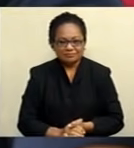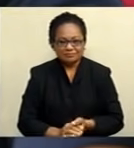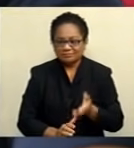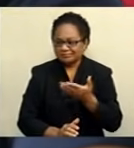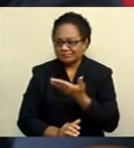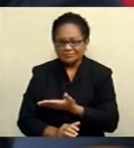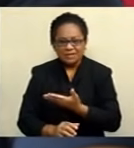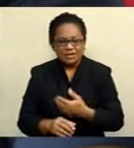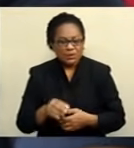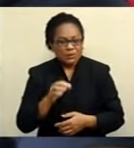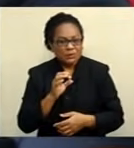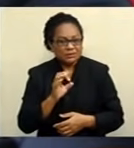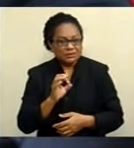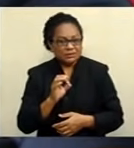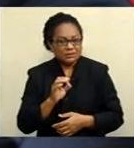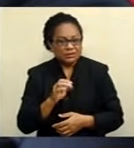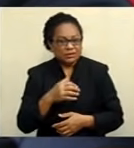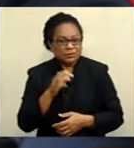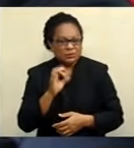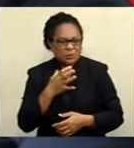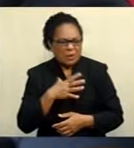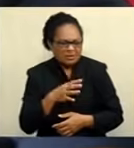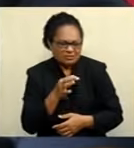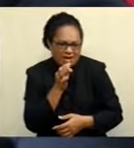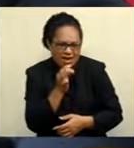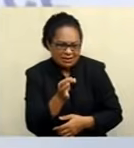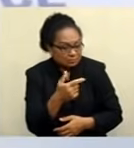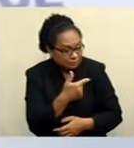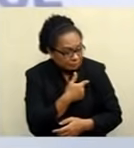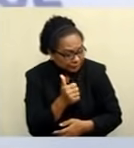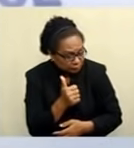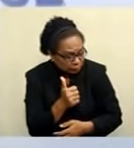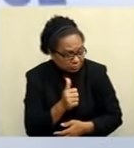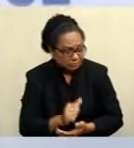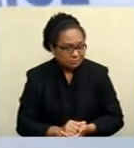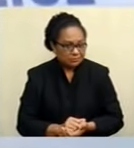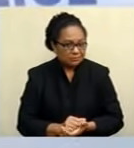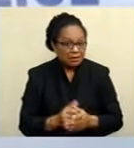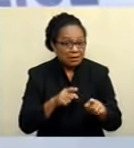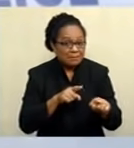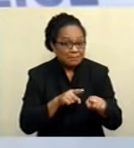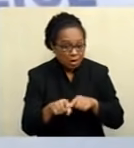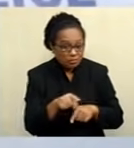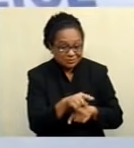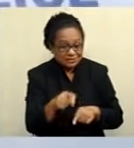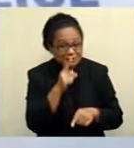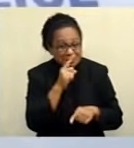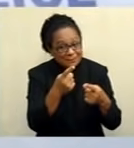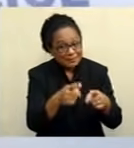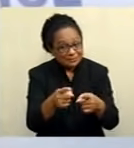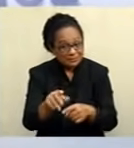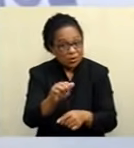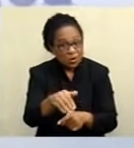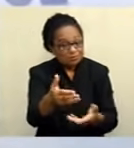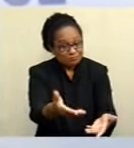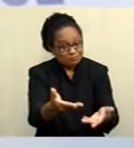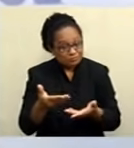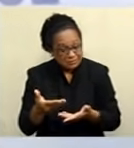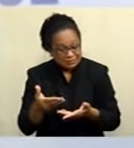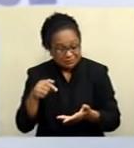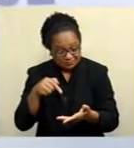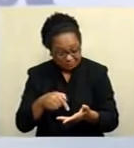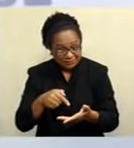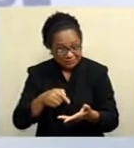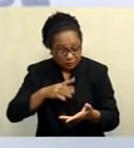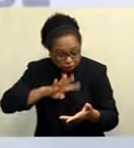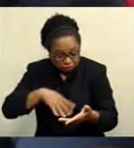ask if they got their jabs. Most of the bodies that we have processed so far,